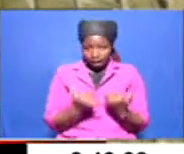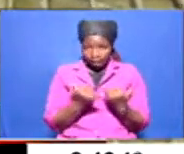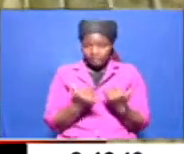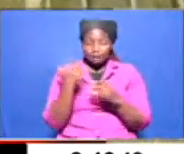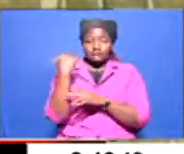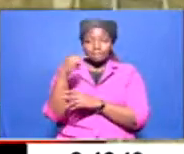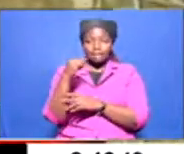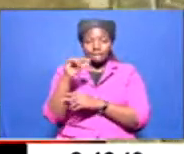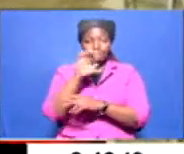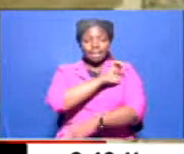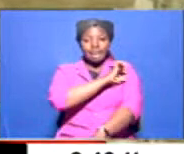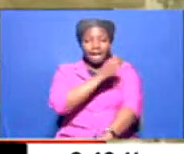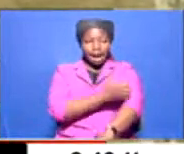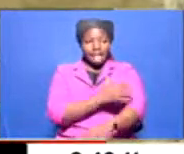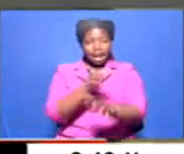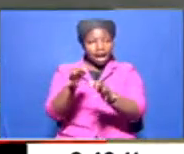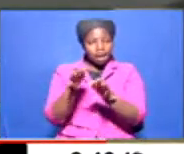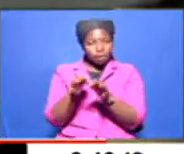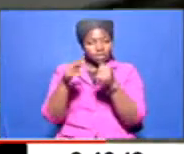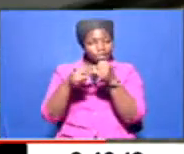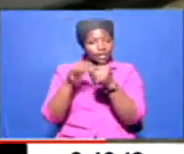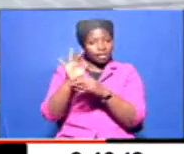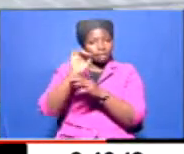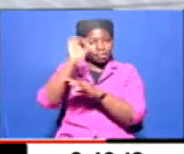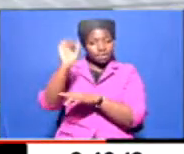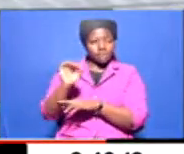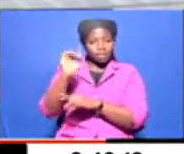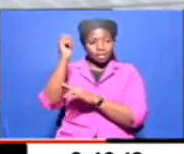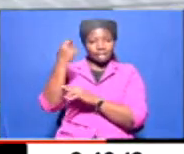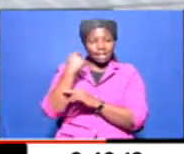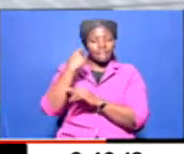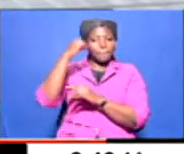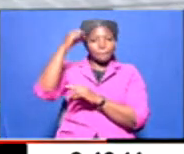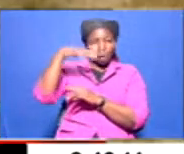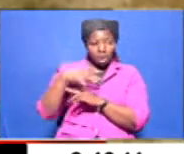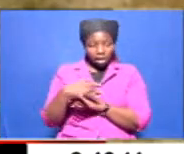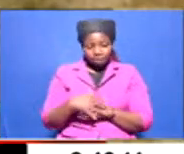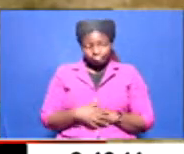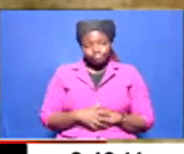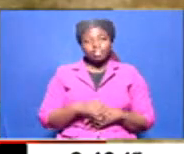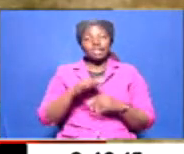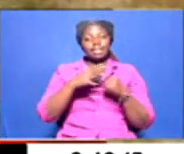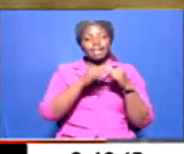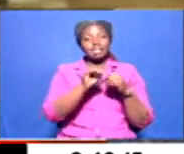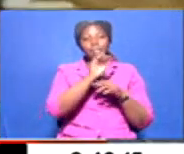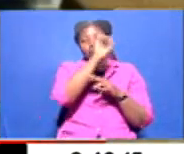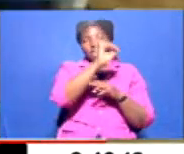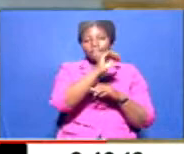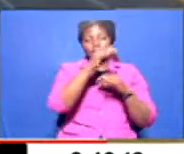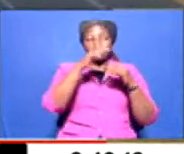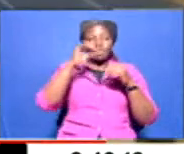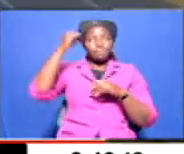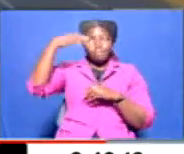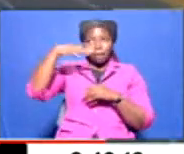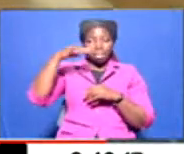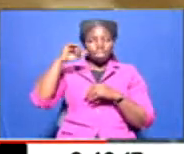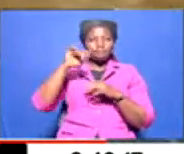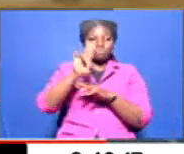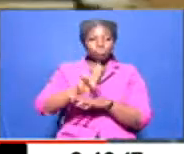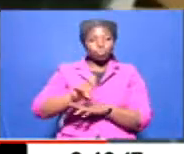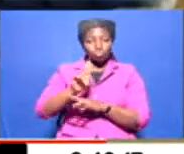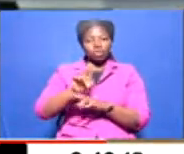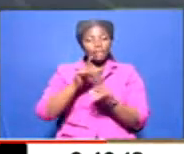energy accounts for 73% of Kenya's installed power, while 90% of electricity is in use from